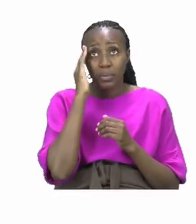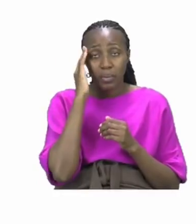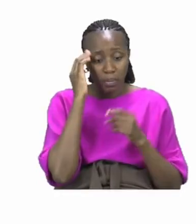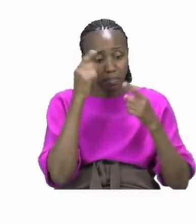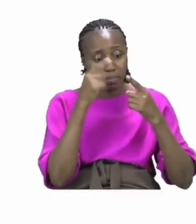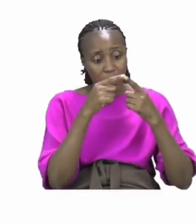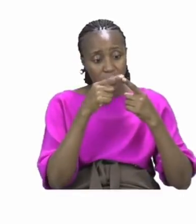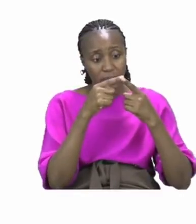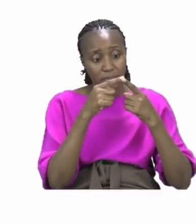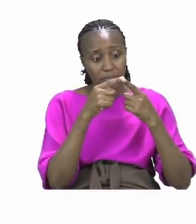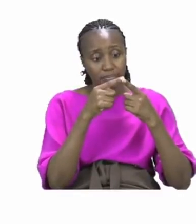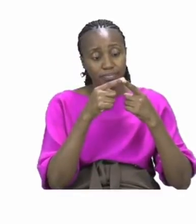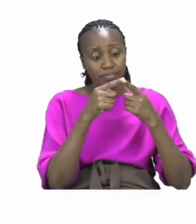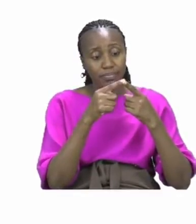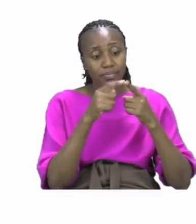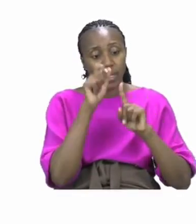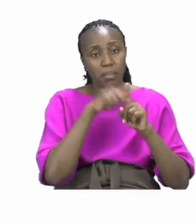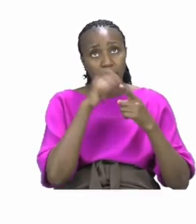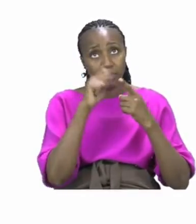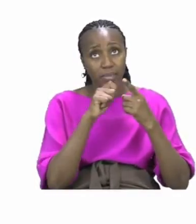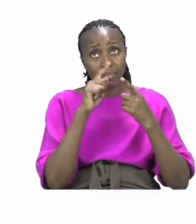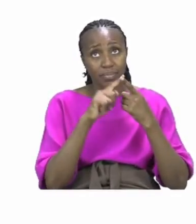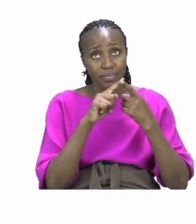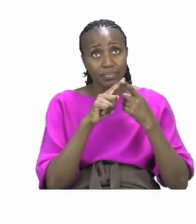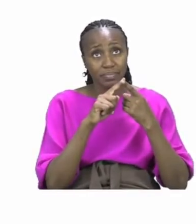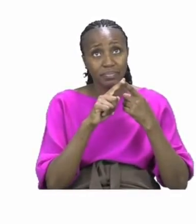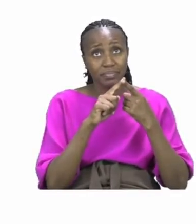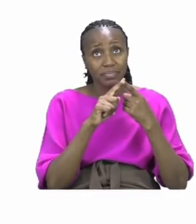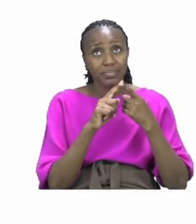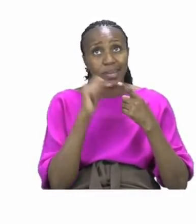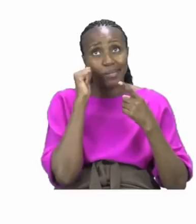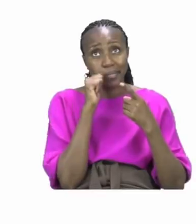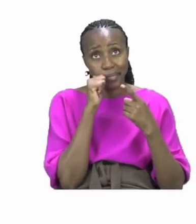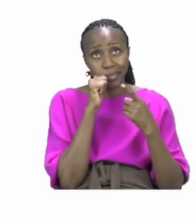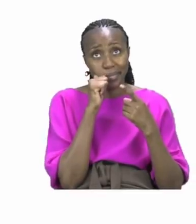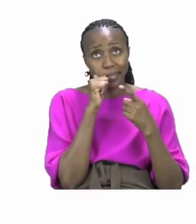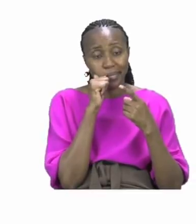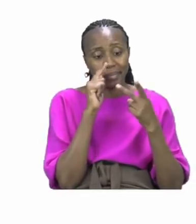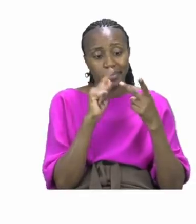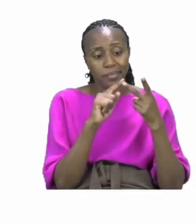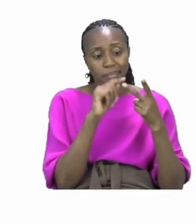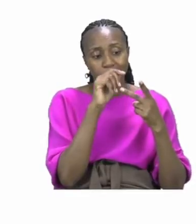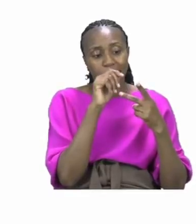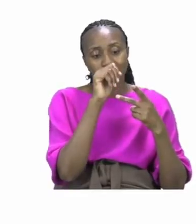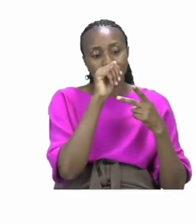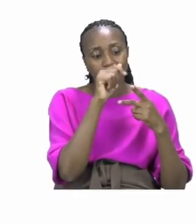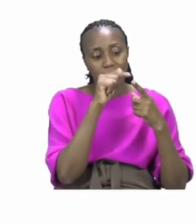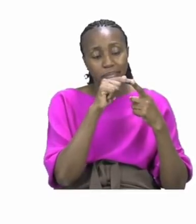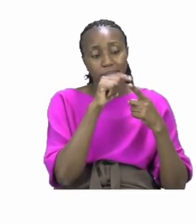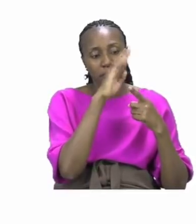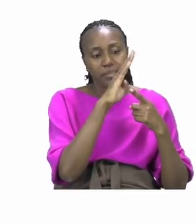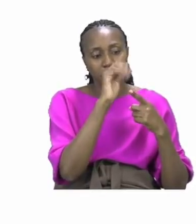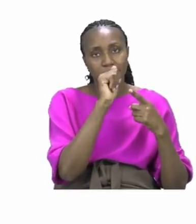different fruits, let's say them. At the top we have banana. Very good. Then